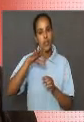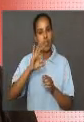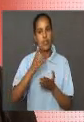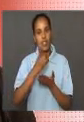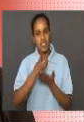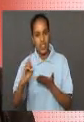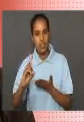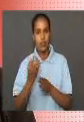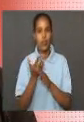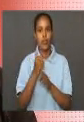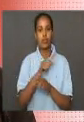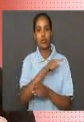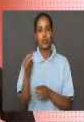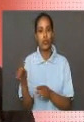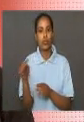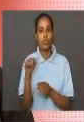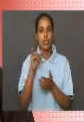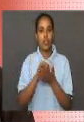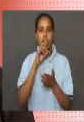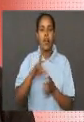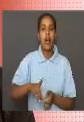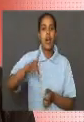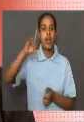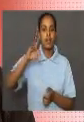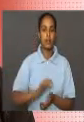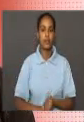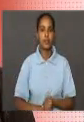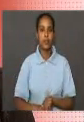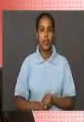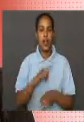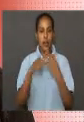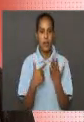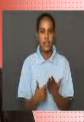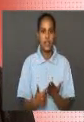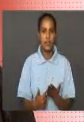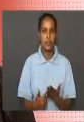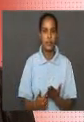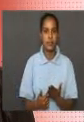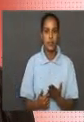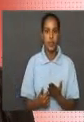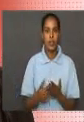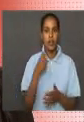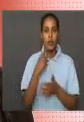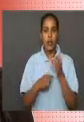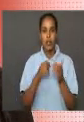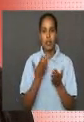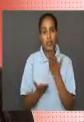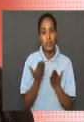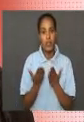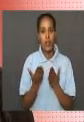discharged before those that are higher. However, what if